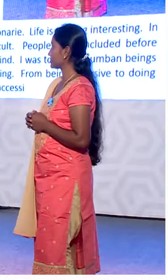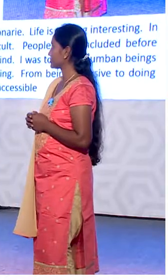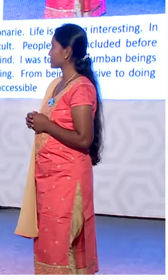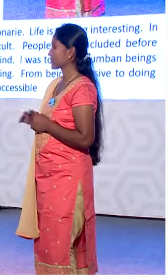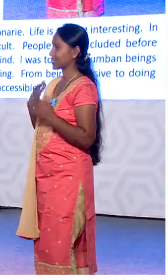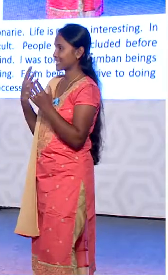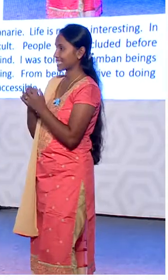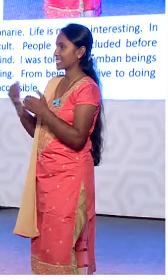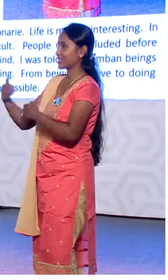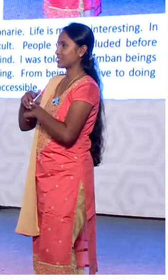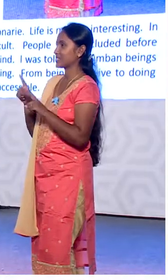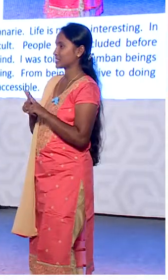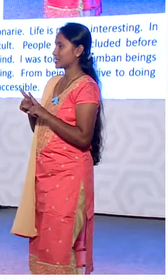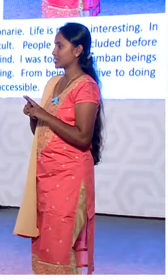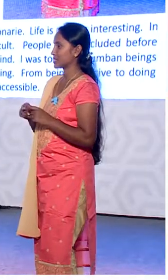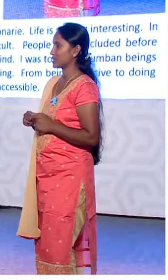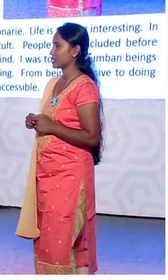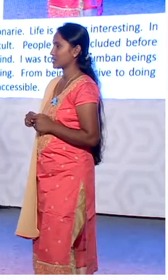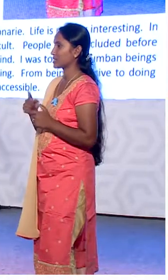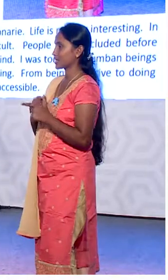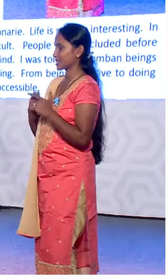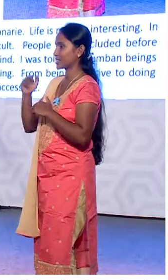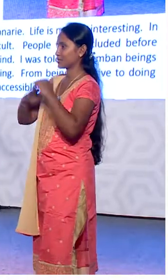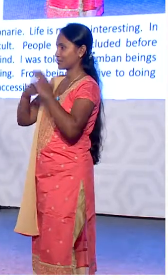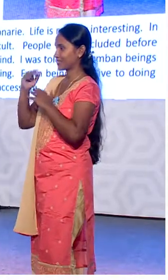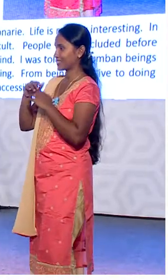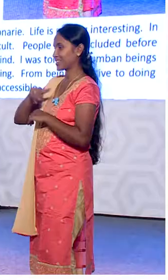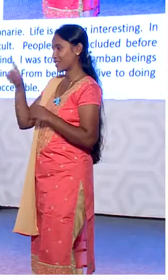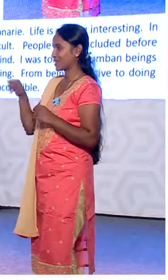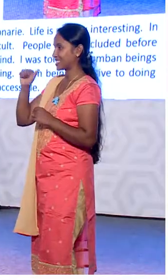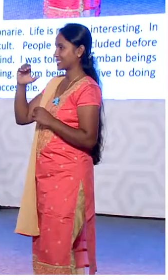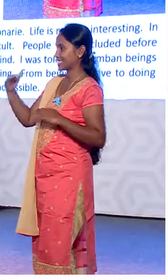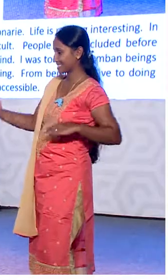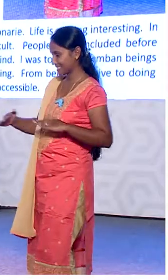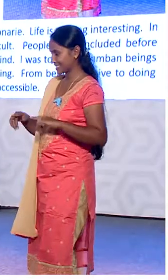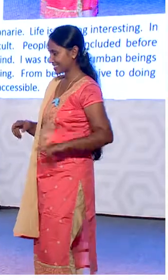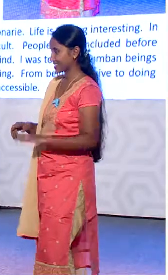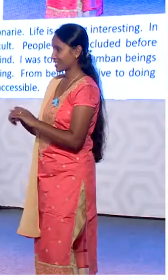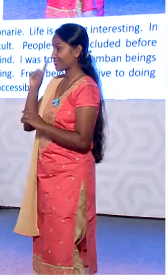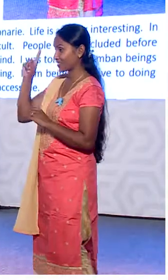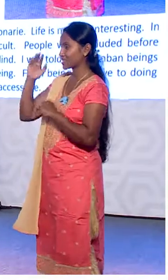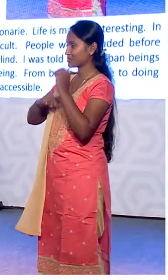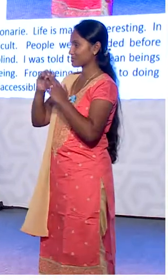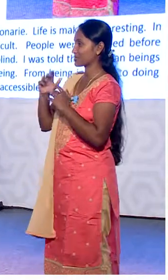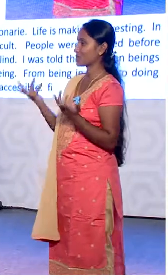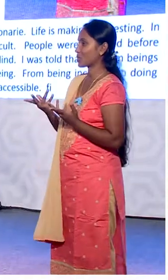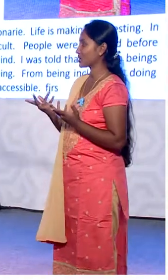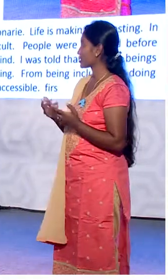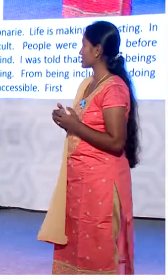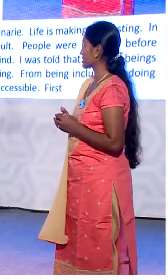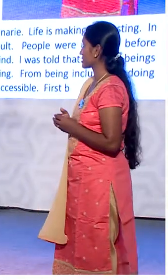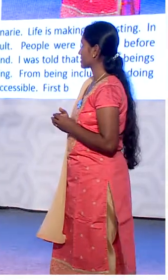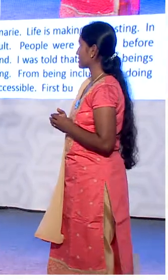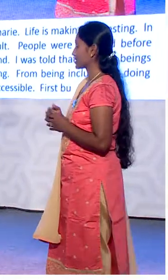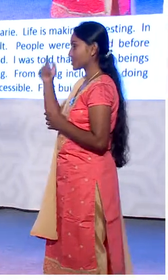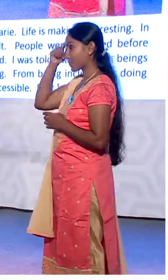diversity. Then the buildings will be accessible. The first building which should be accessible is what?